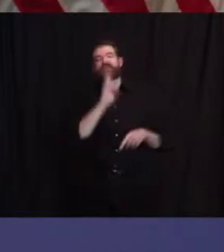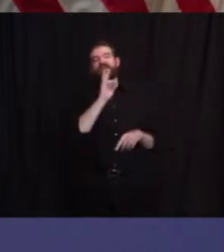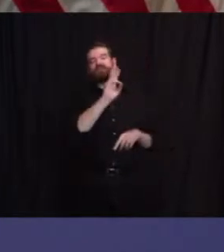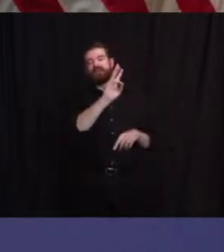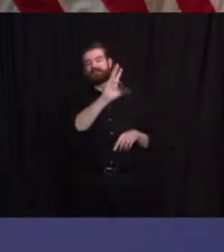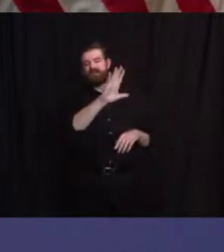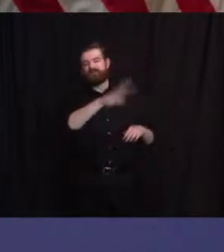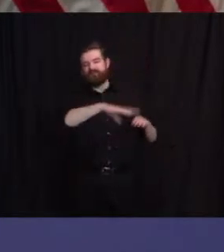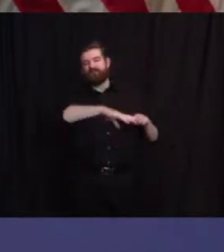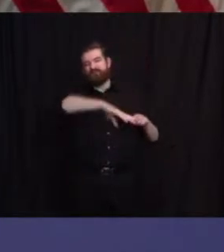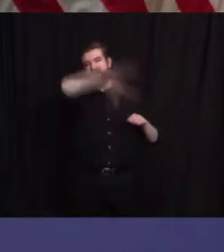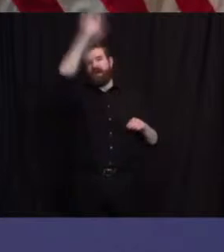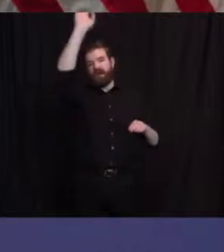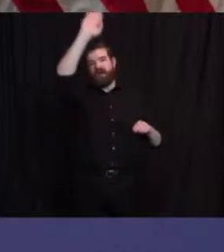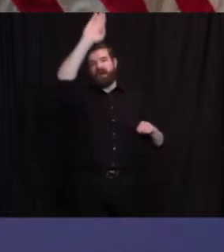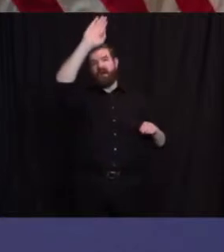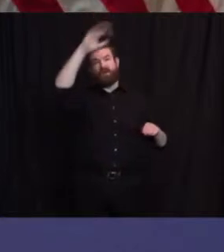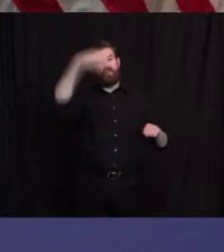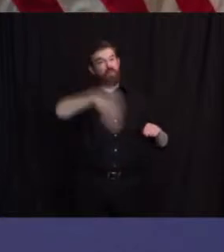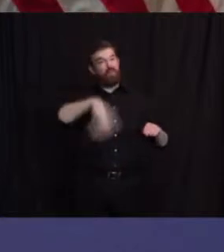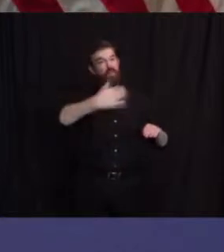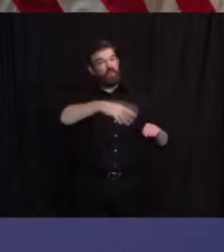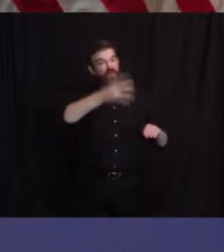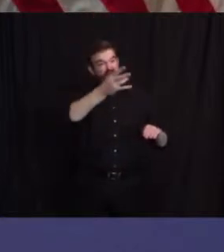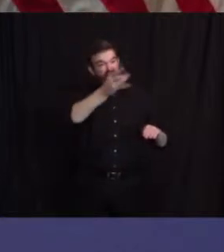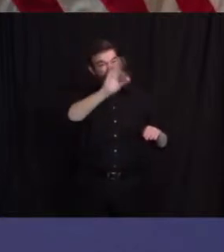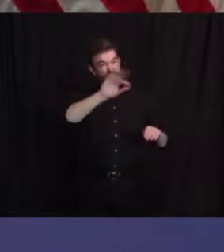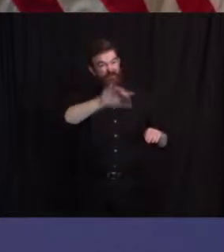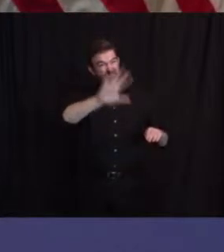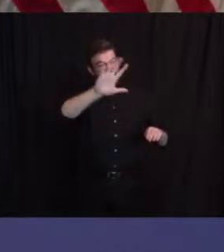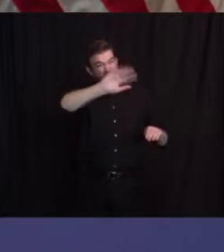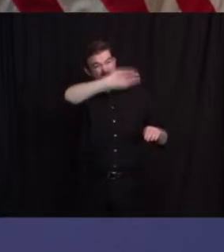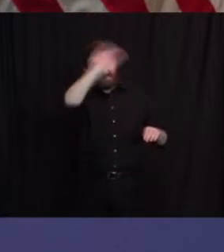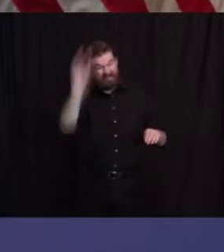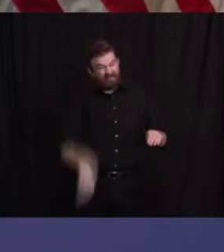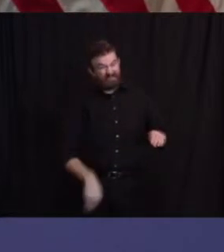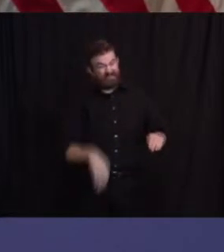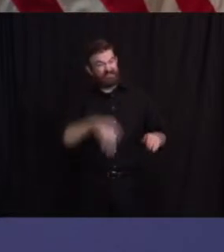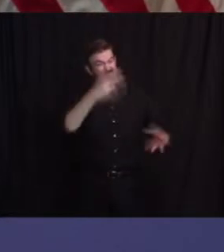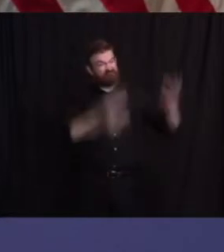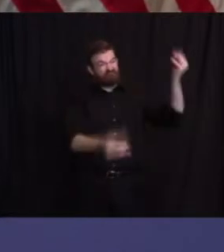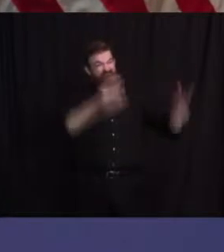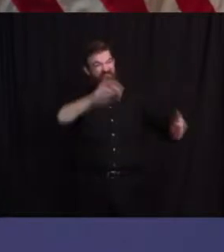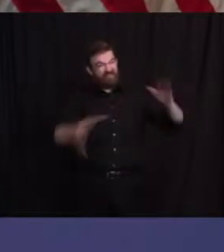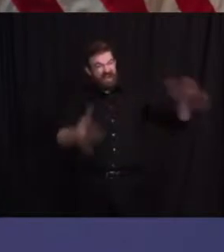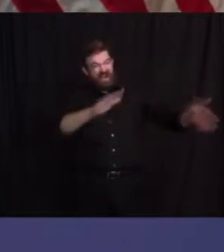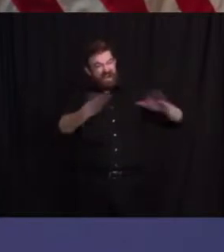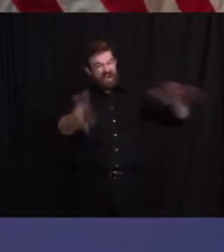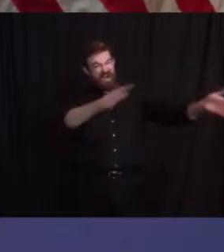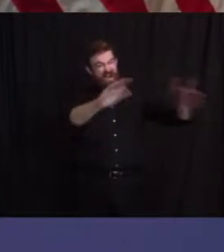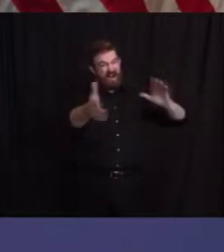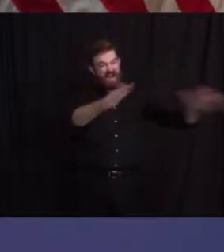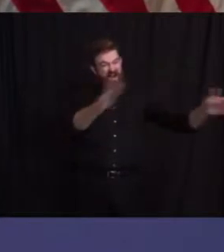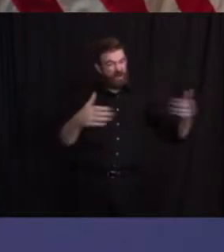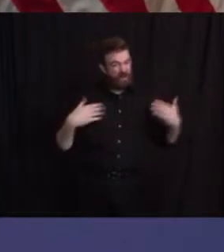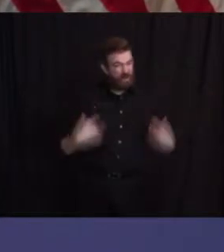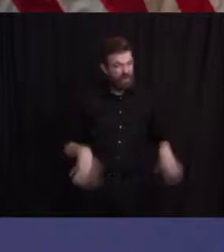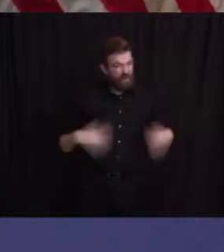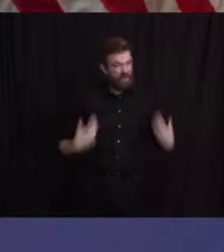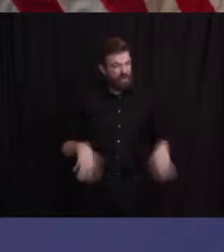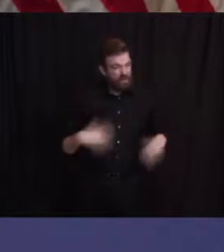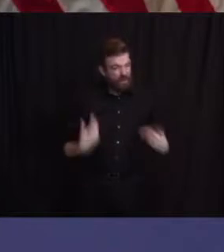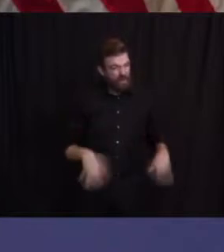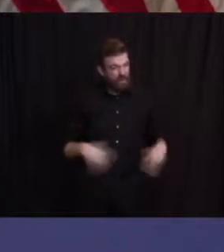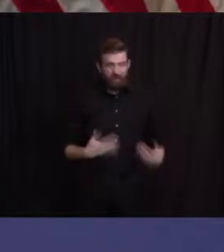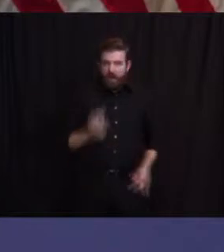to be 79.5% of the fatalities. I don't have it at 55, but the caution there